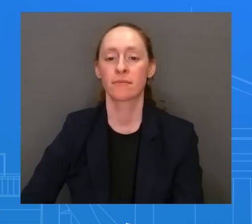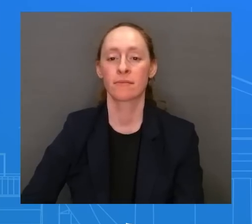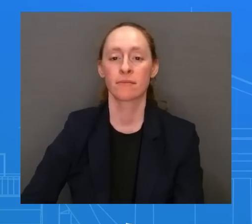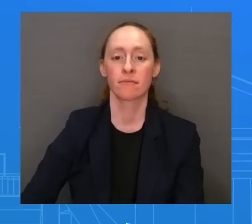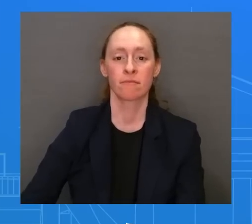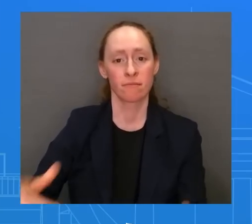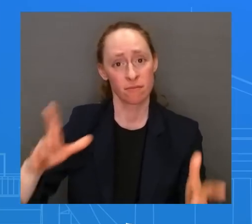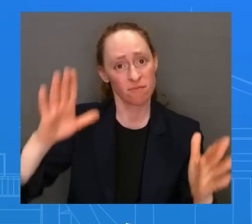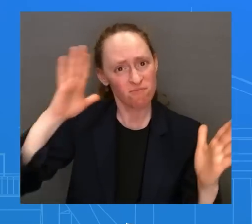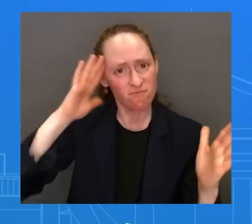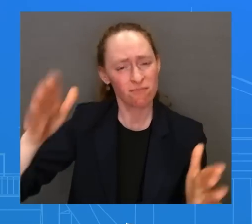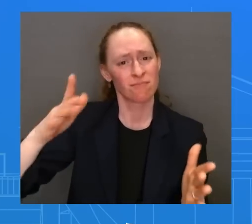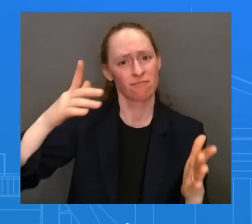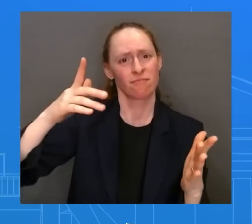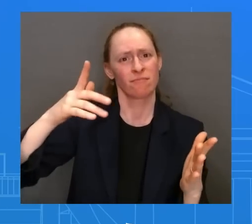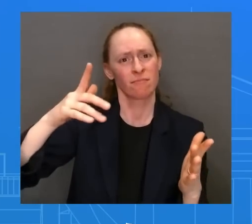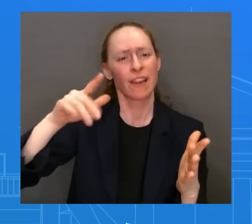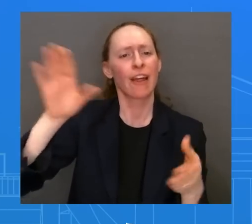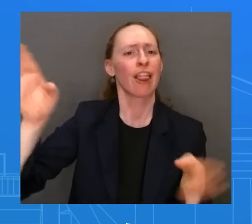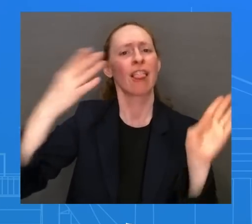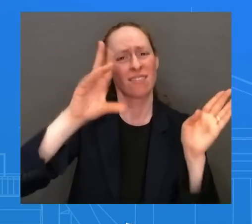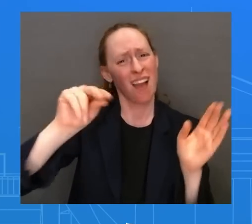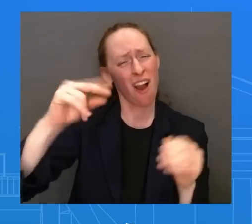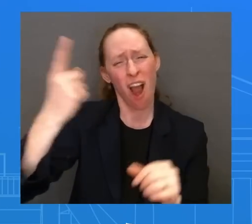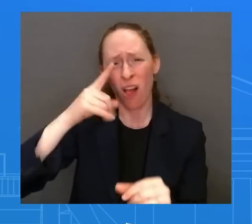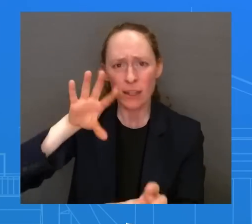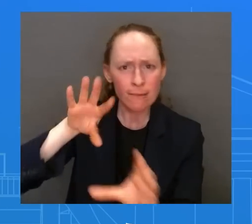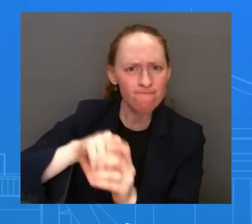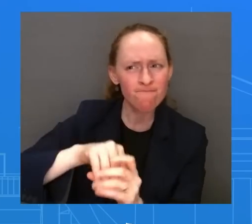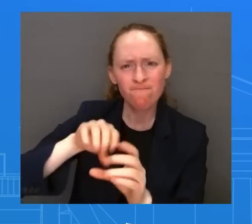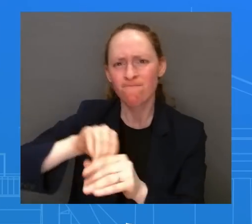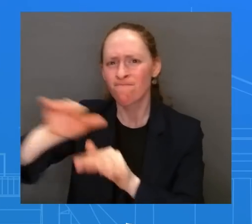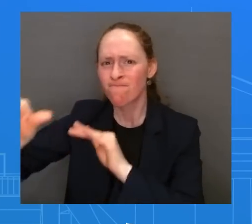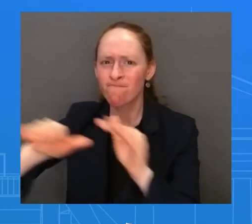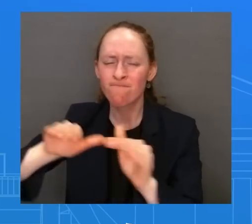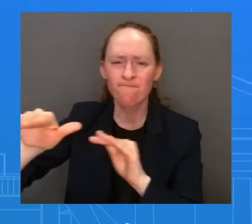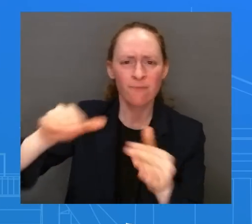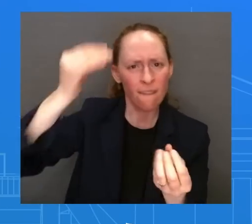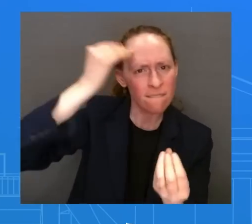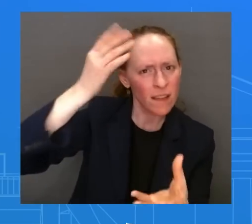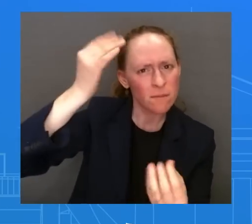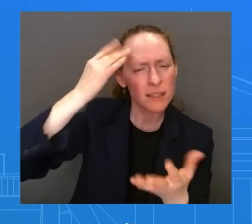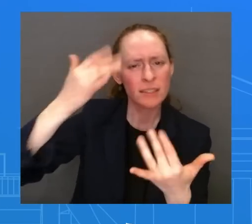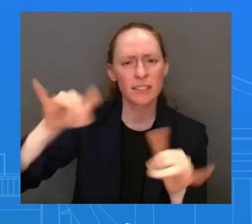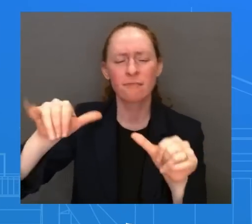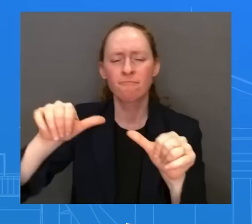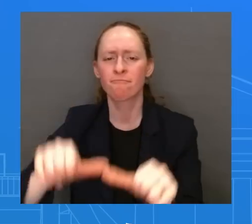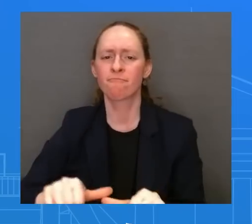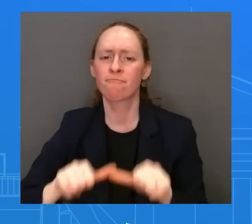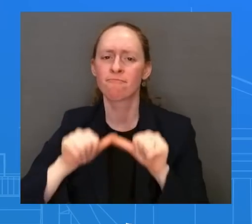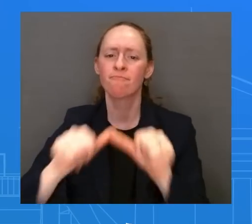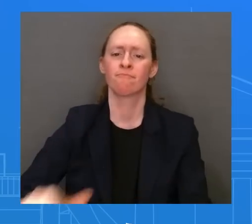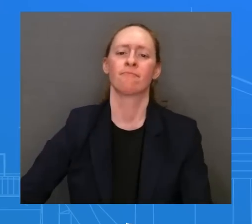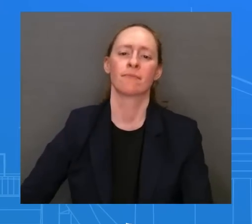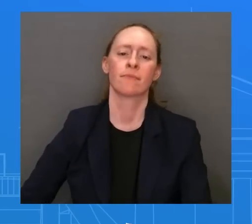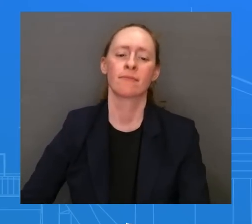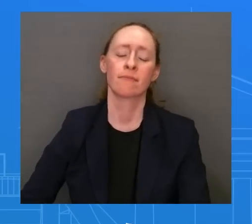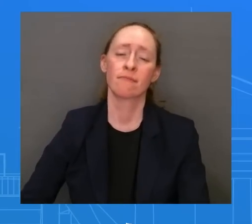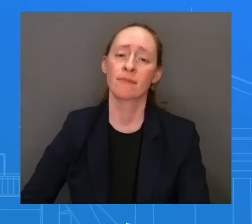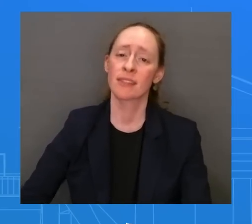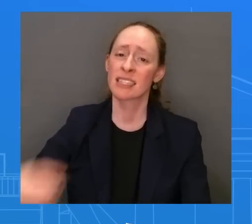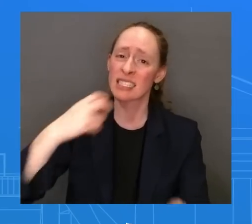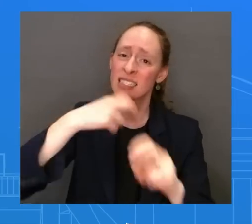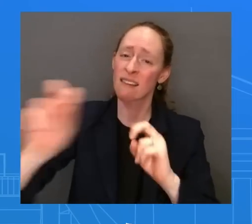questioning uh and analyzing all the way through and this was this was difficult as I said at the very end of my opening statement